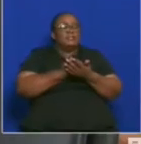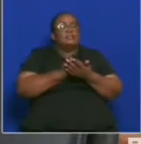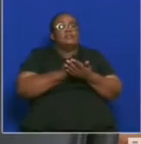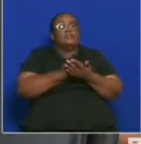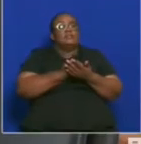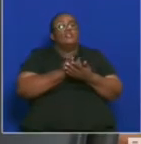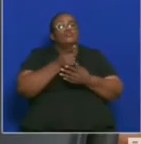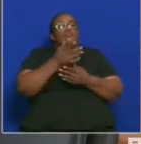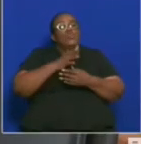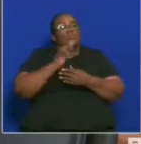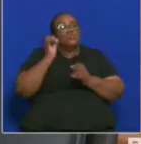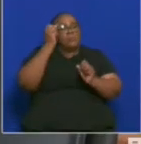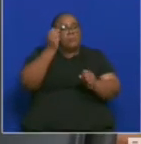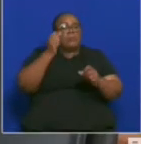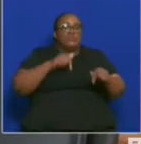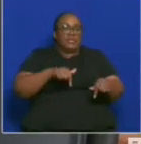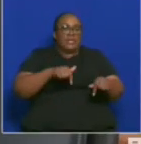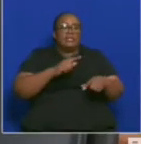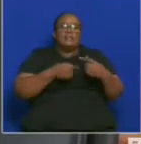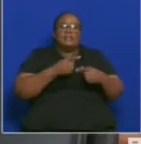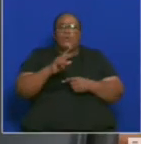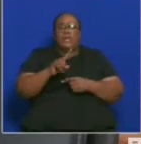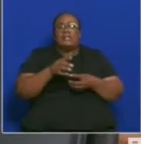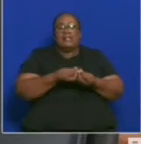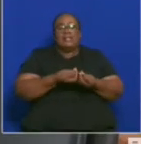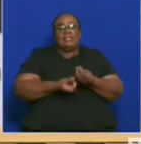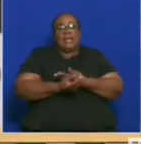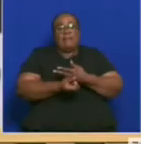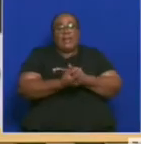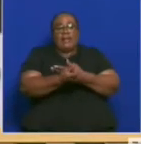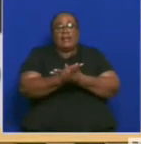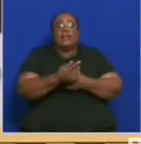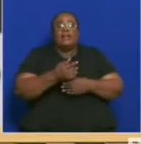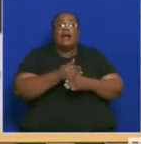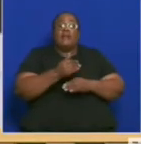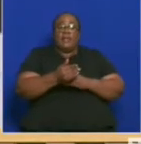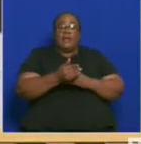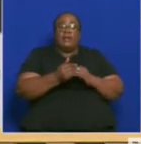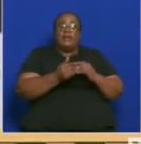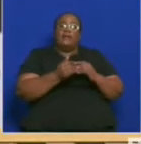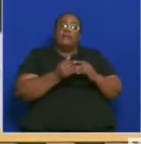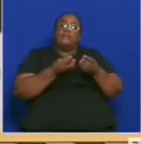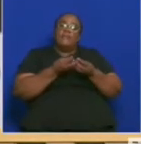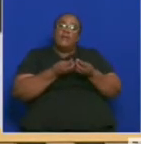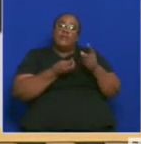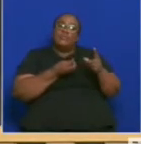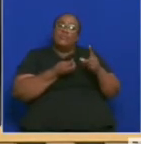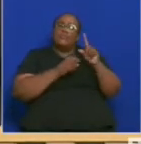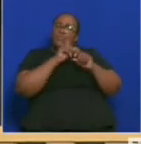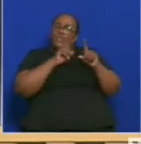that followed these questions that you raised in the ad hoc committee. Is that correct? Correct. Okay, so let's go